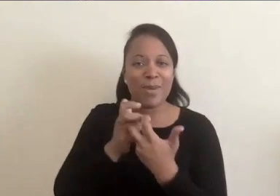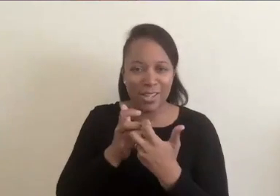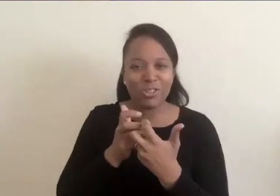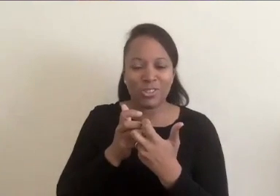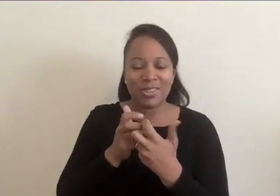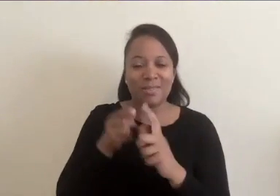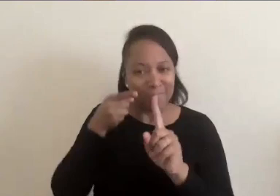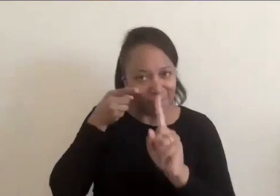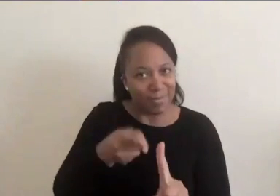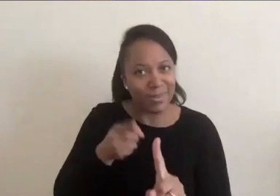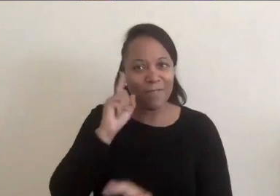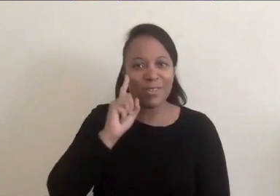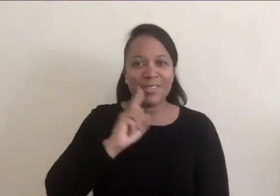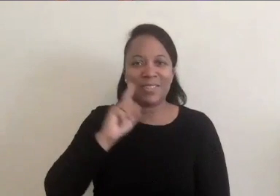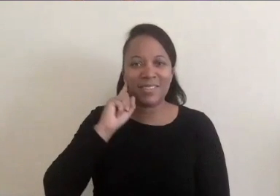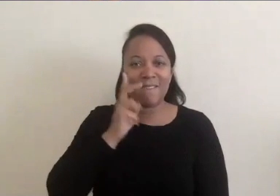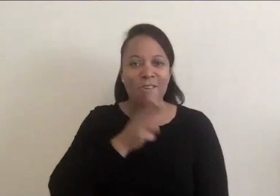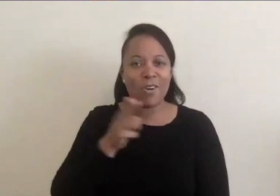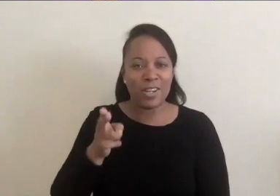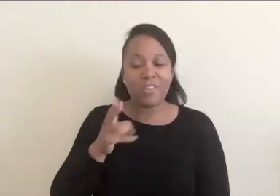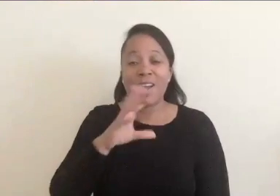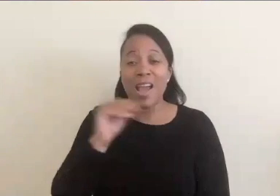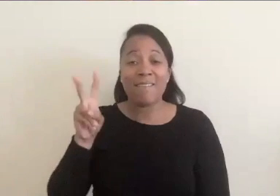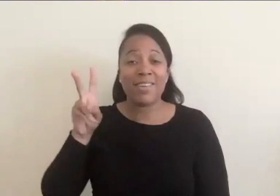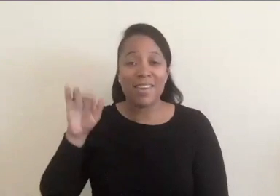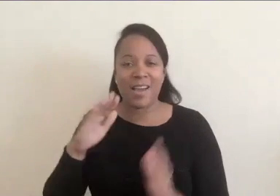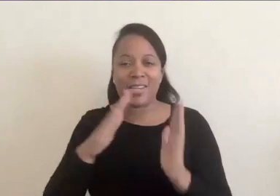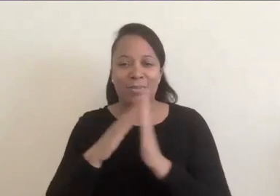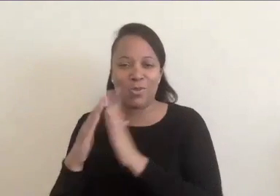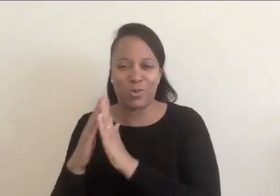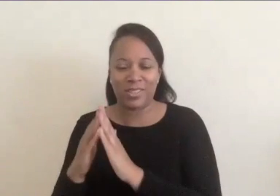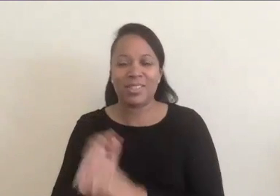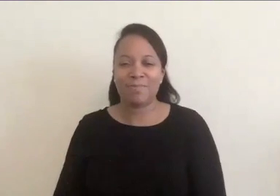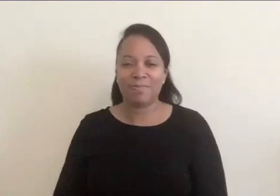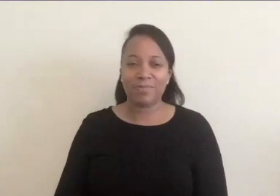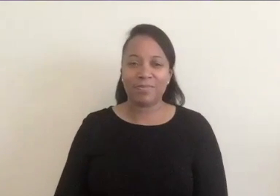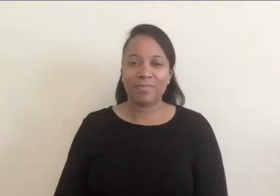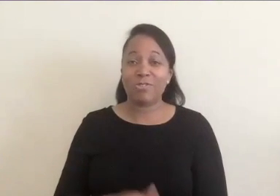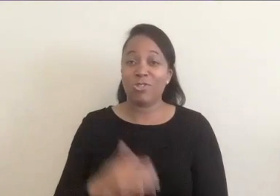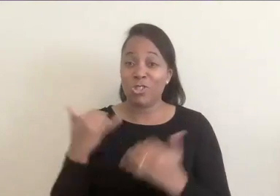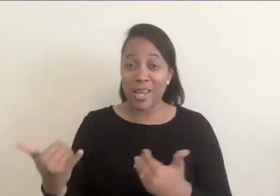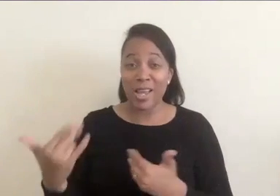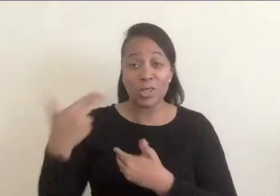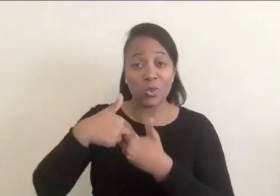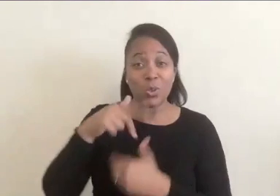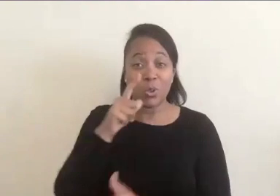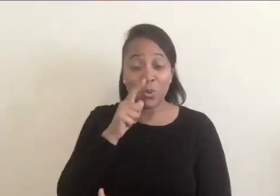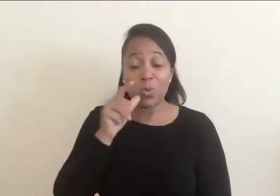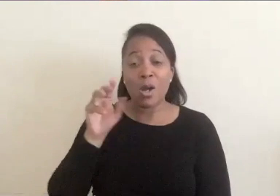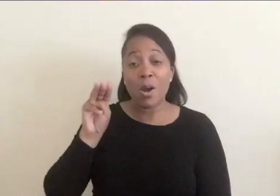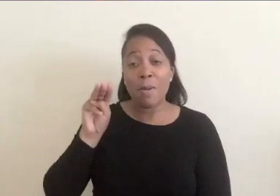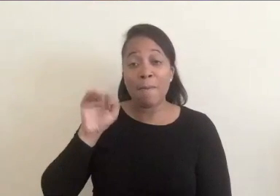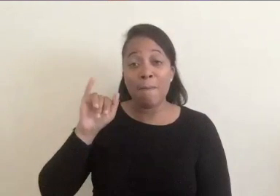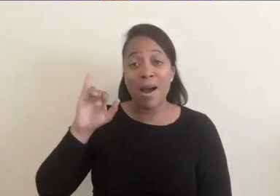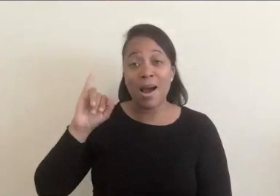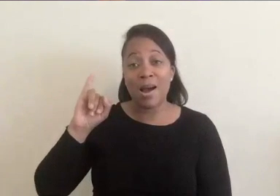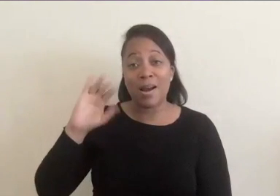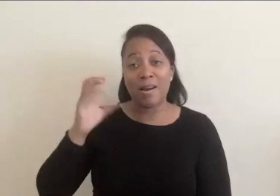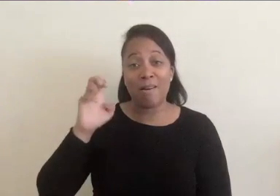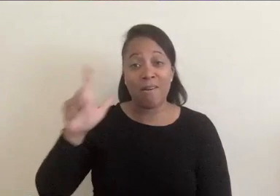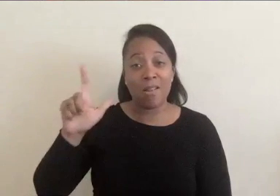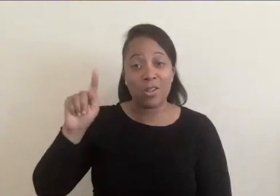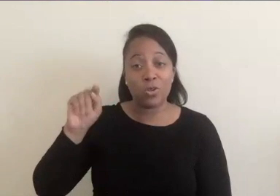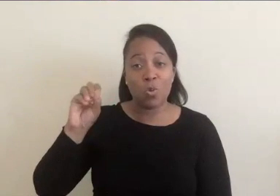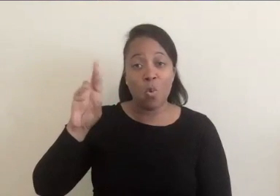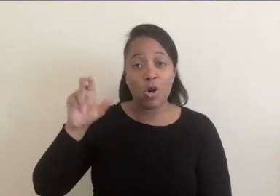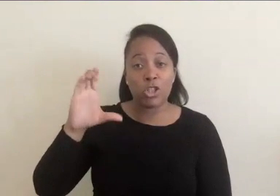in particular for the deaf and the hard of hearing and the visually impaired communities. I'm joined today by Michael Torsha, Esquire. He